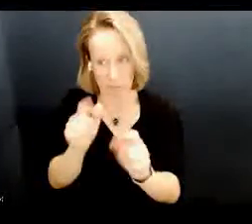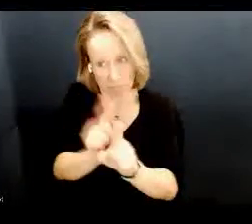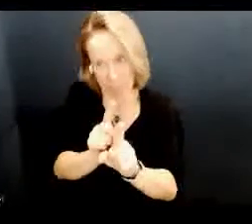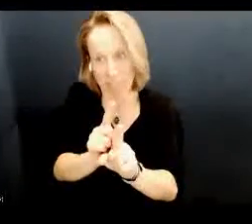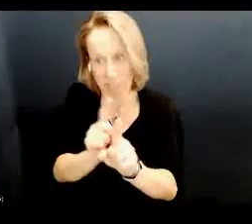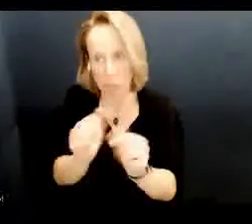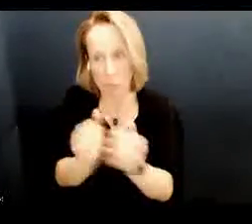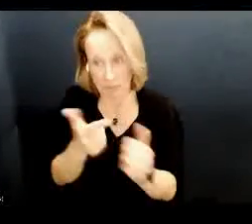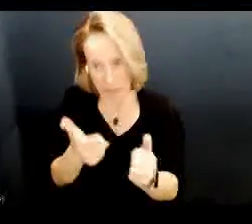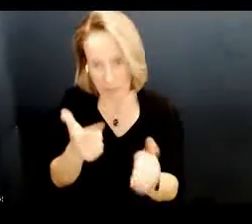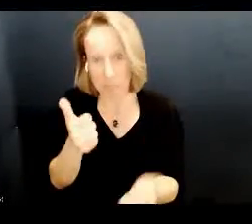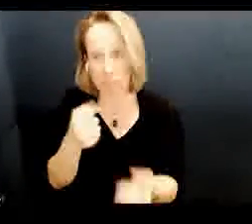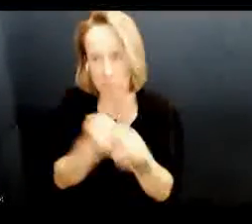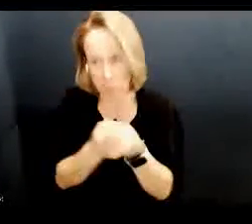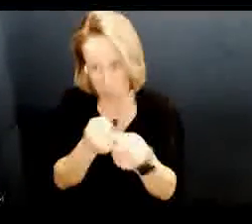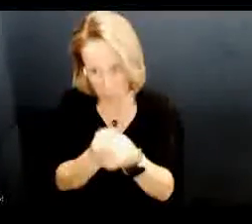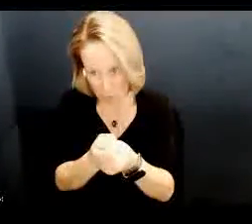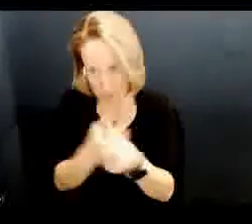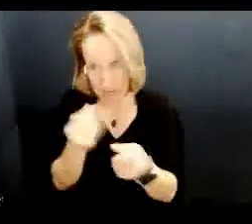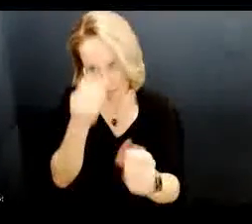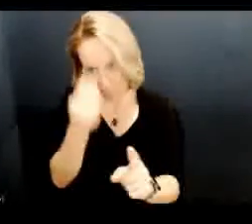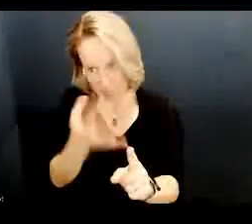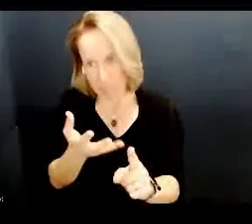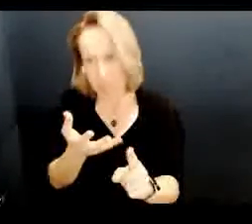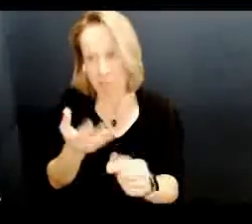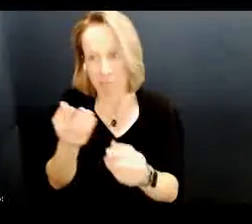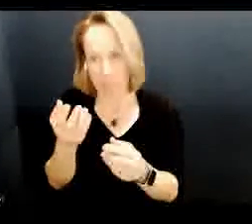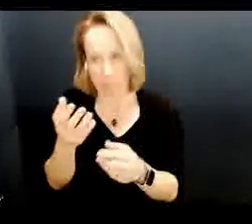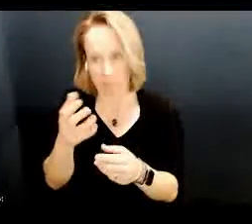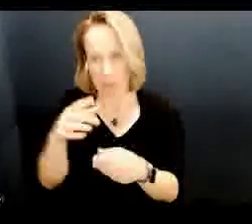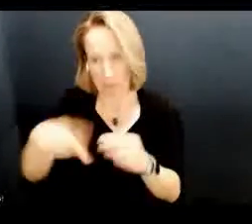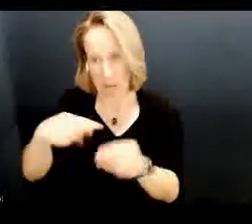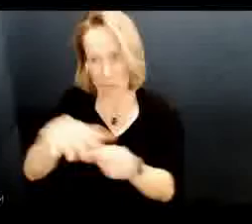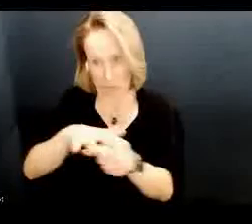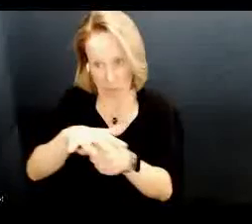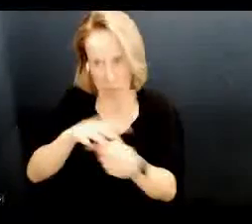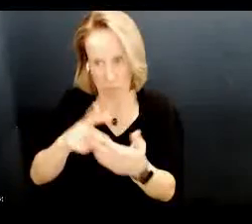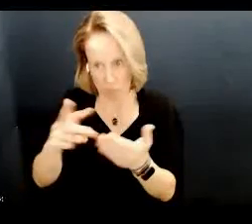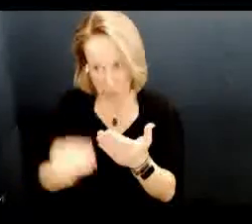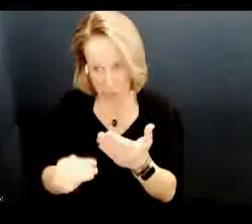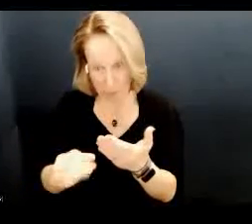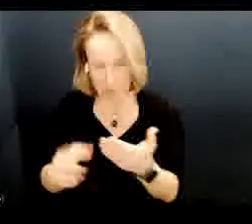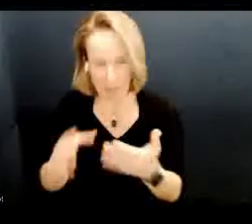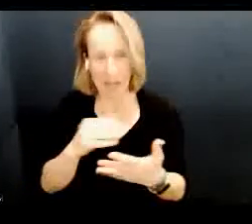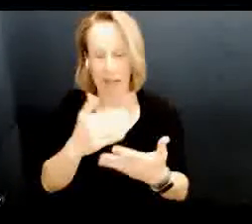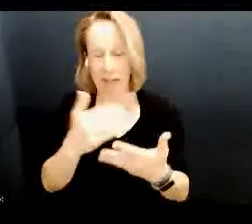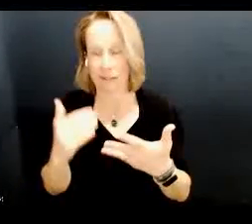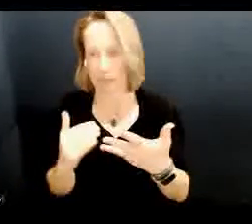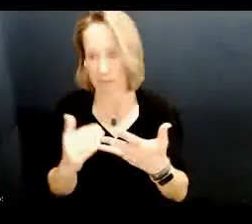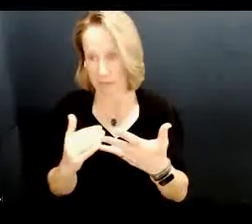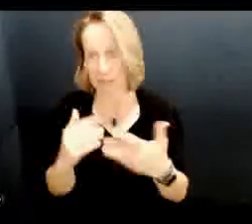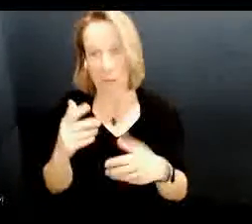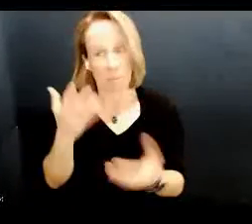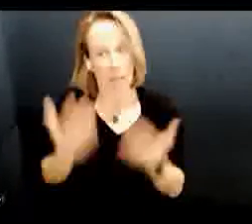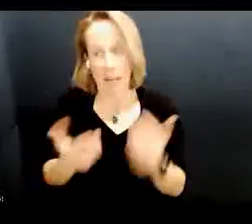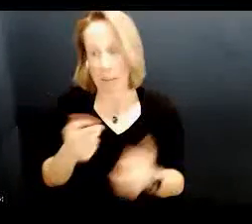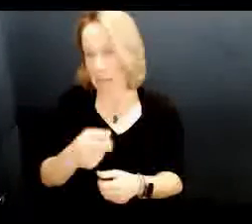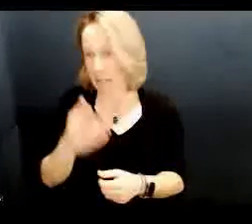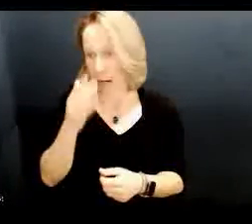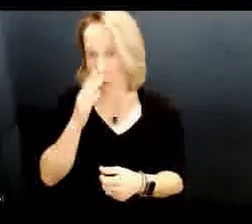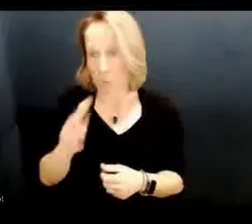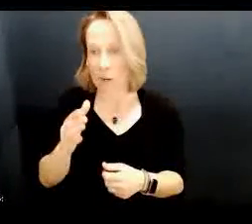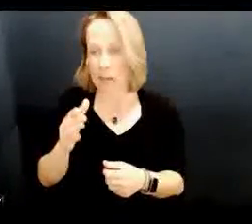program. And the third option is to receive a forensic exam and report to law enforcement. So the